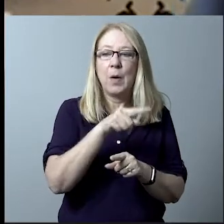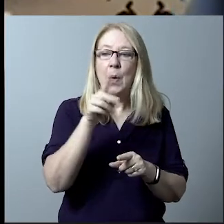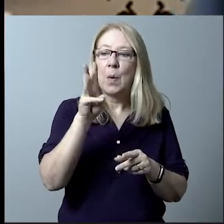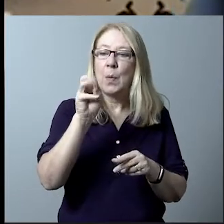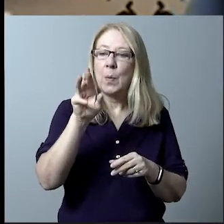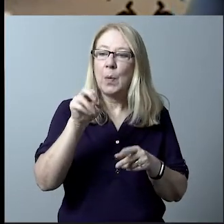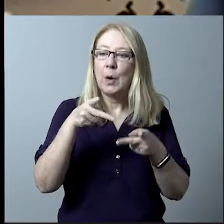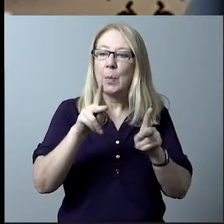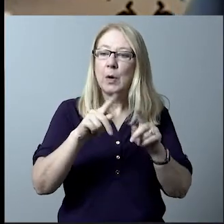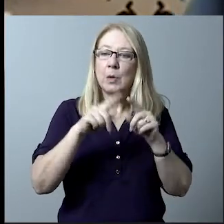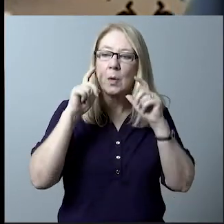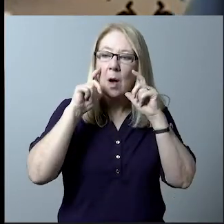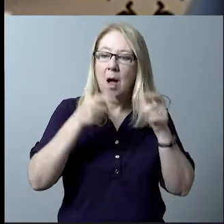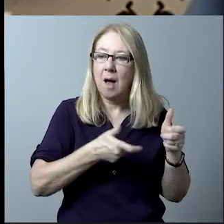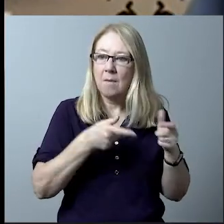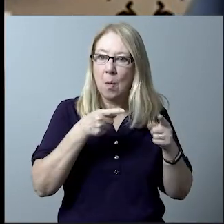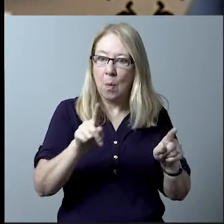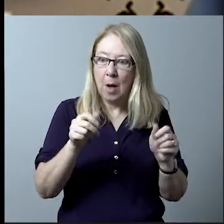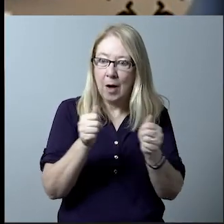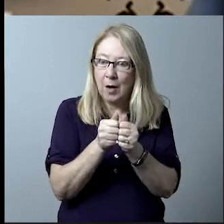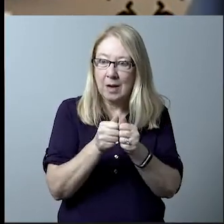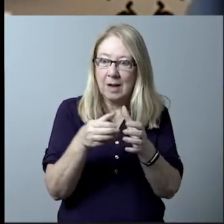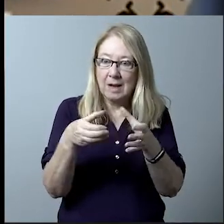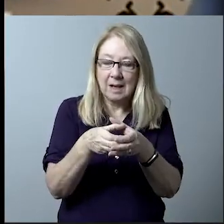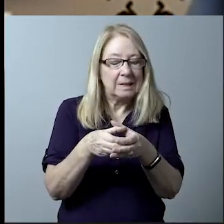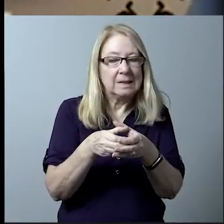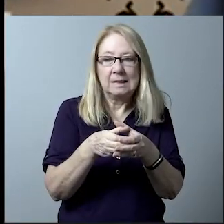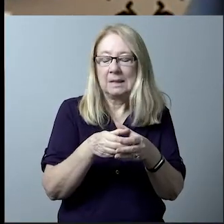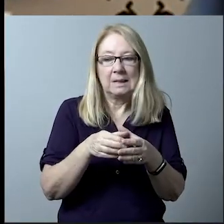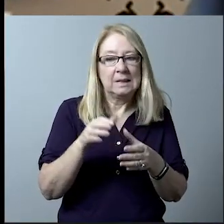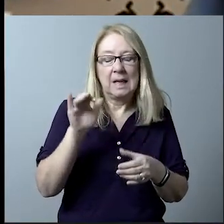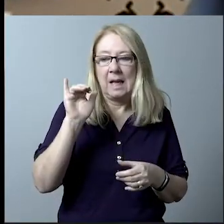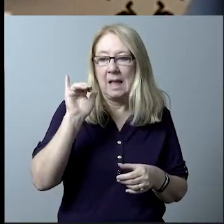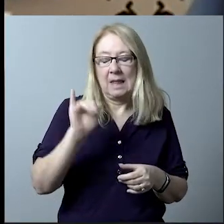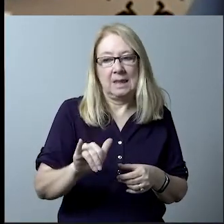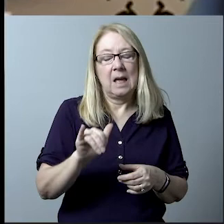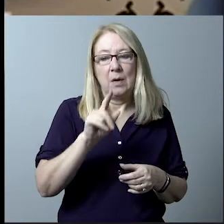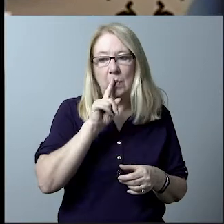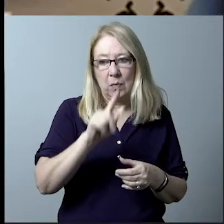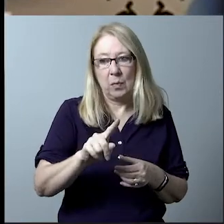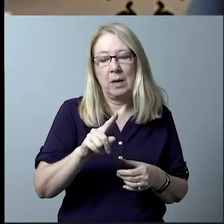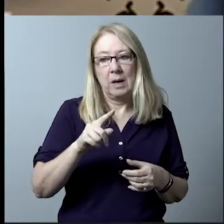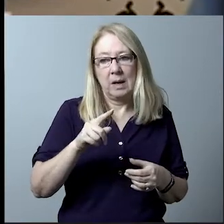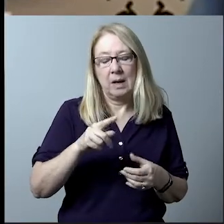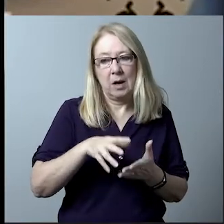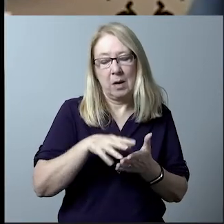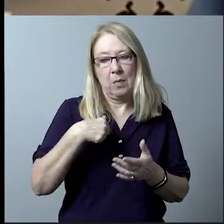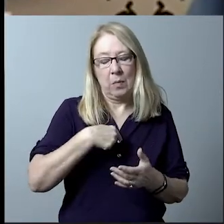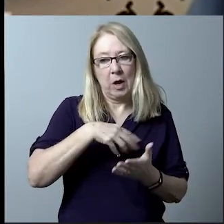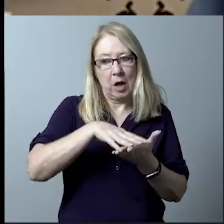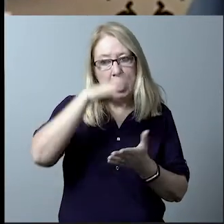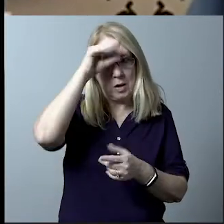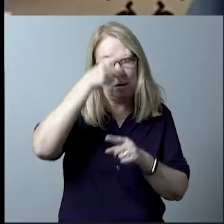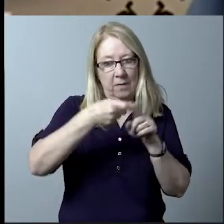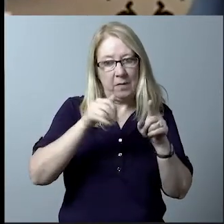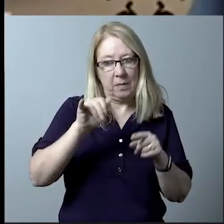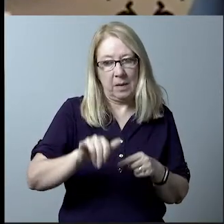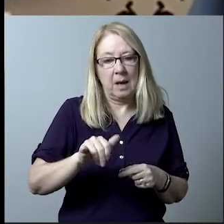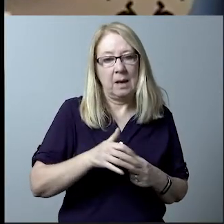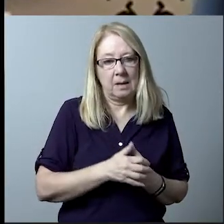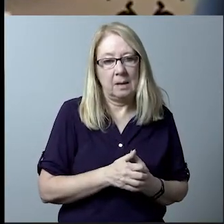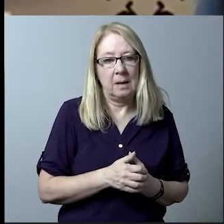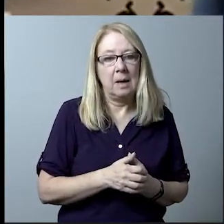allowed to remove their face coverings while they were still in close proximity. This incident is a real learning opportunity for